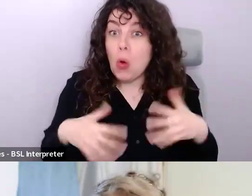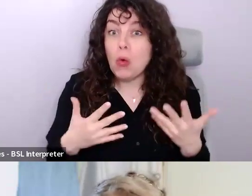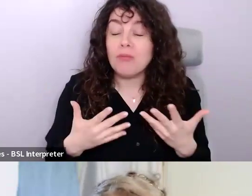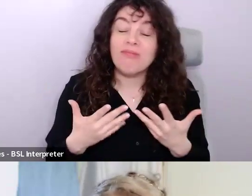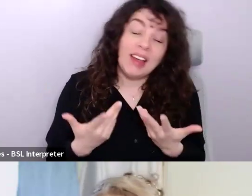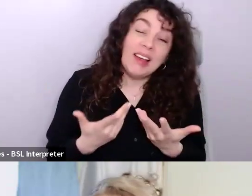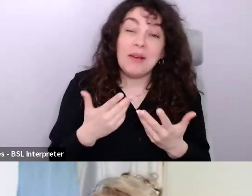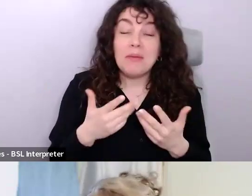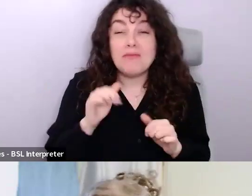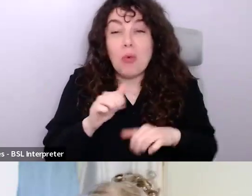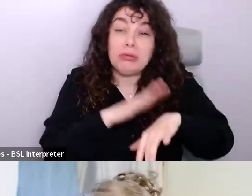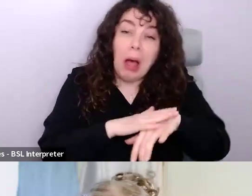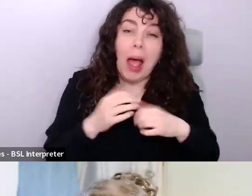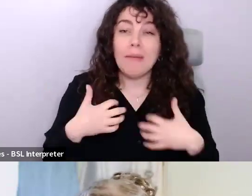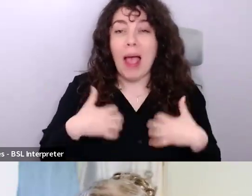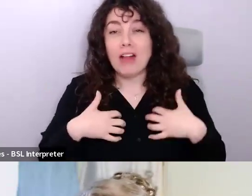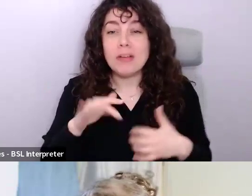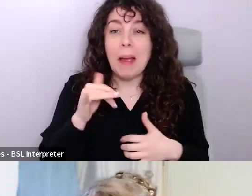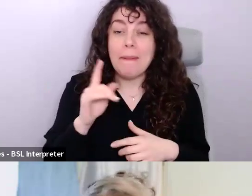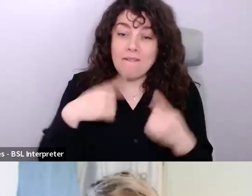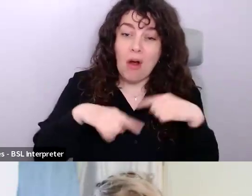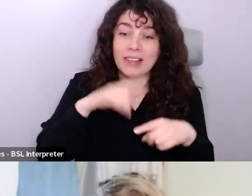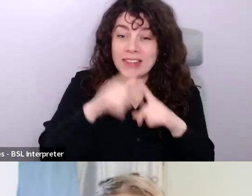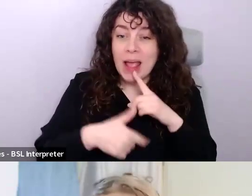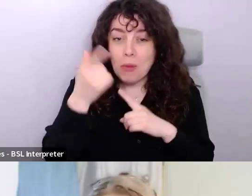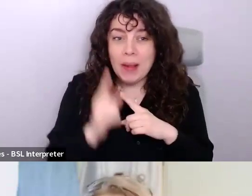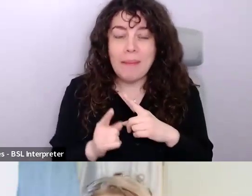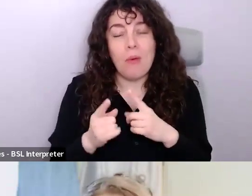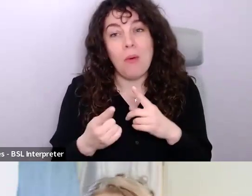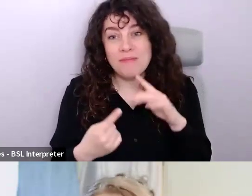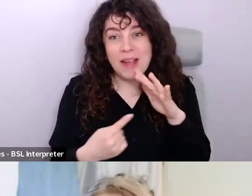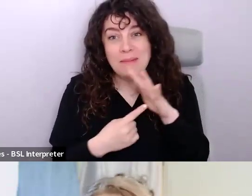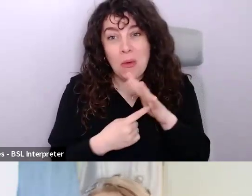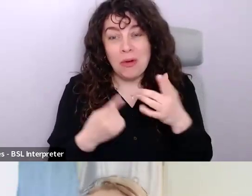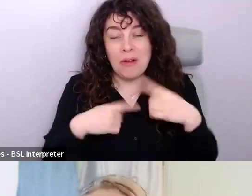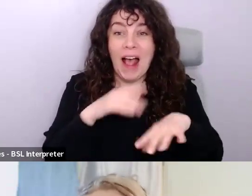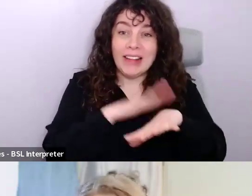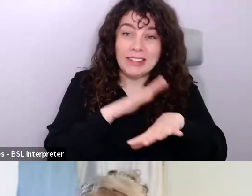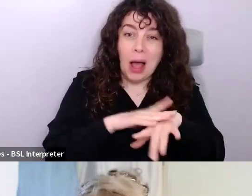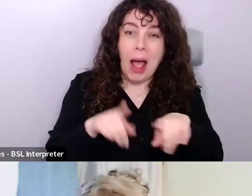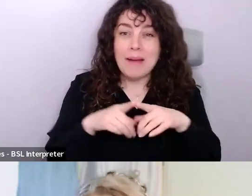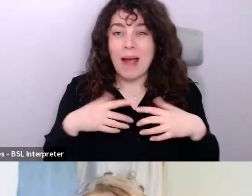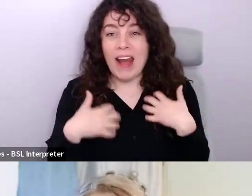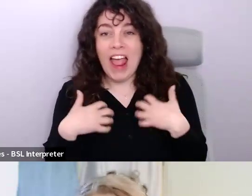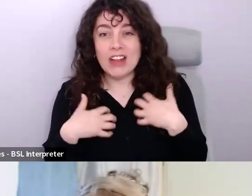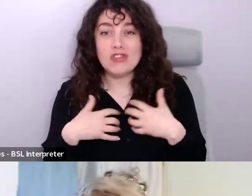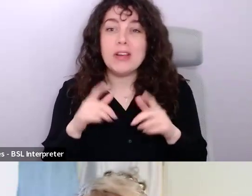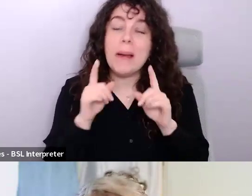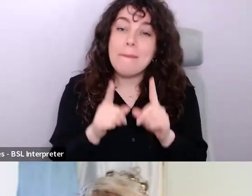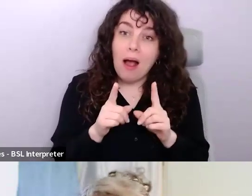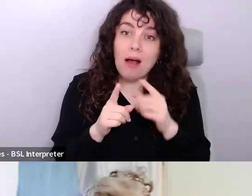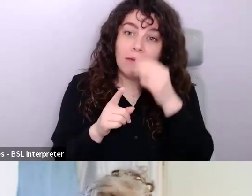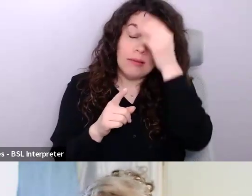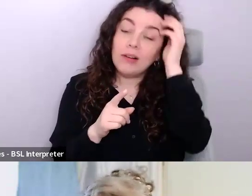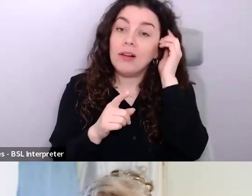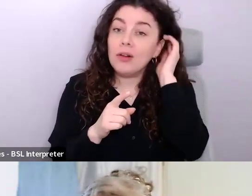time and energy. And for us disabled folk, there is nothing more important than our time and energy. But wouldn't